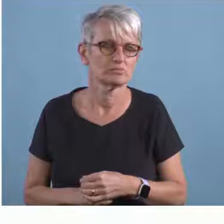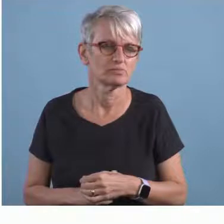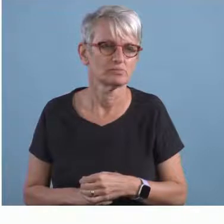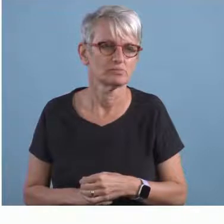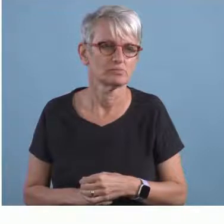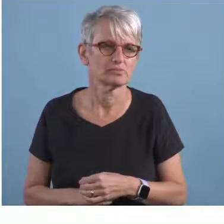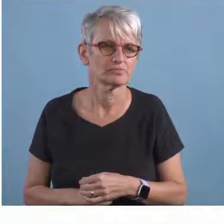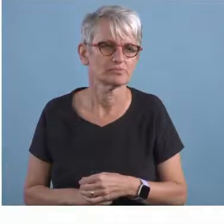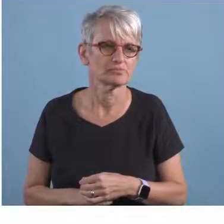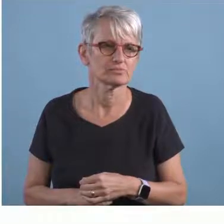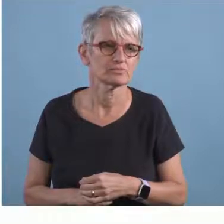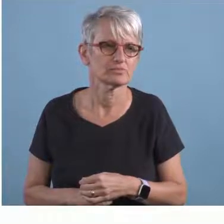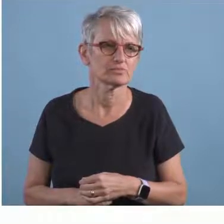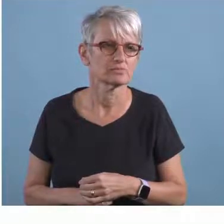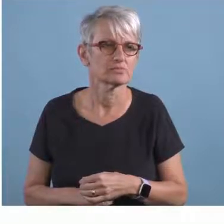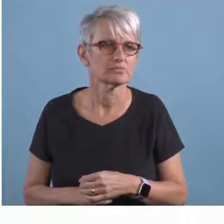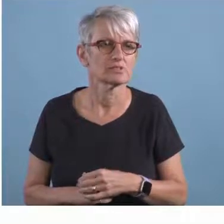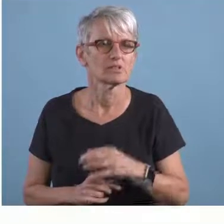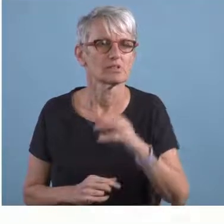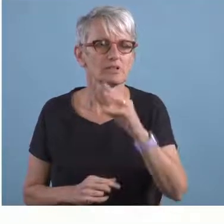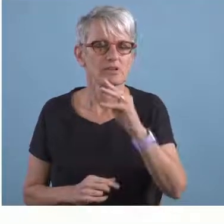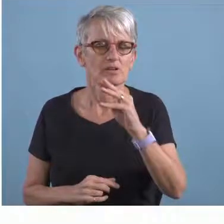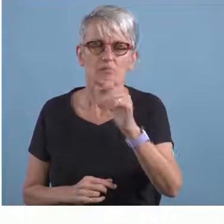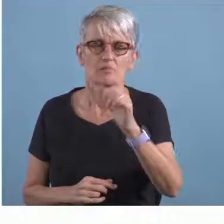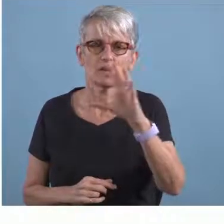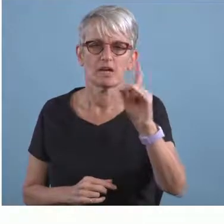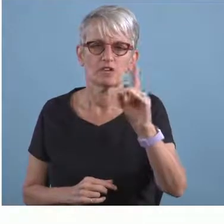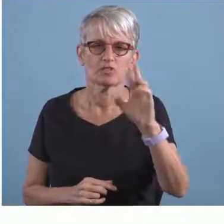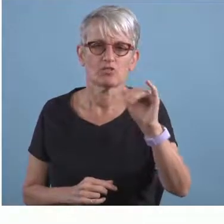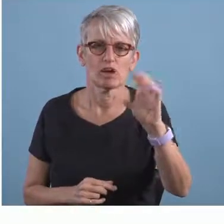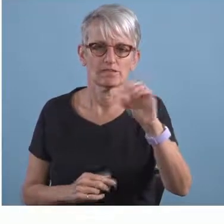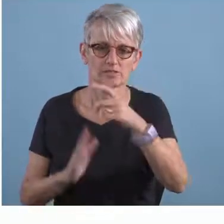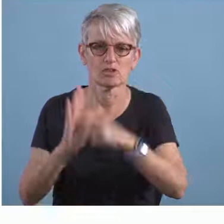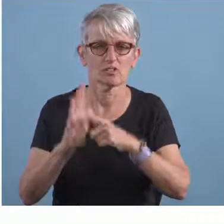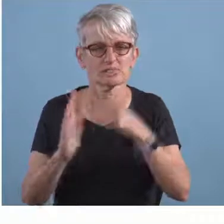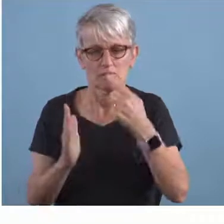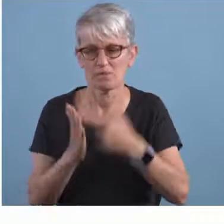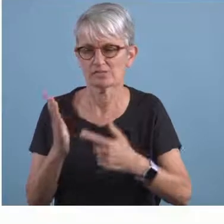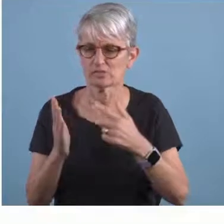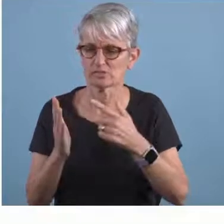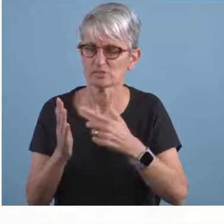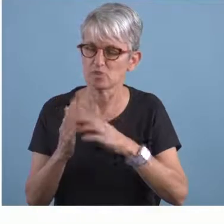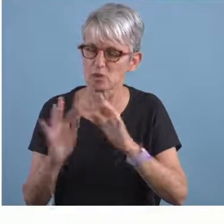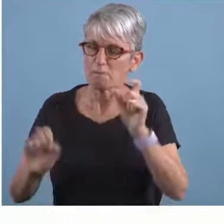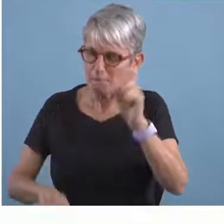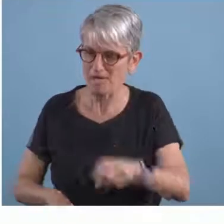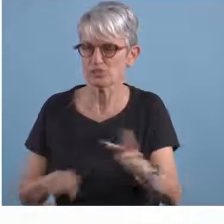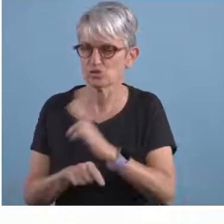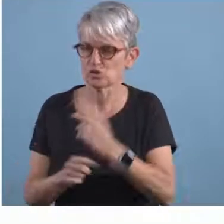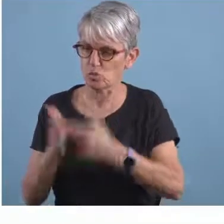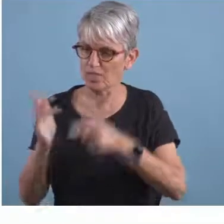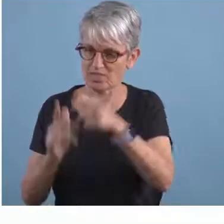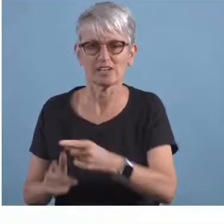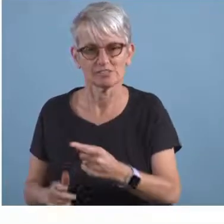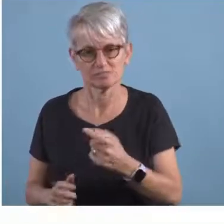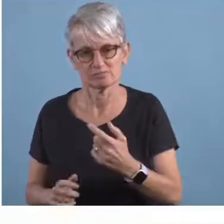In the Mellard, Rice, and Carter article, they say we really have to be good at using what's there. But in some other articles, I've read